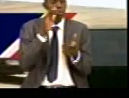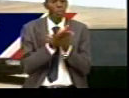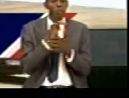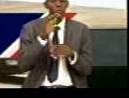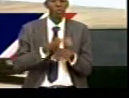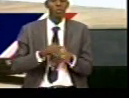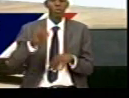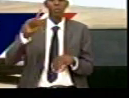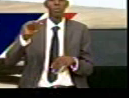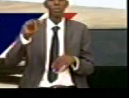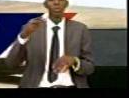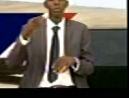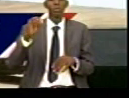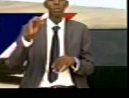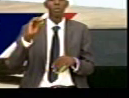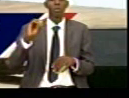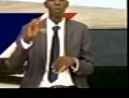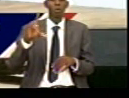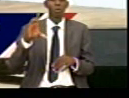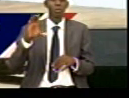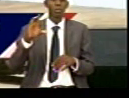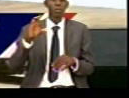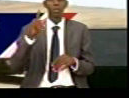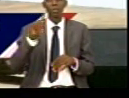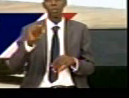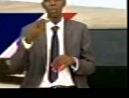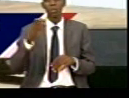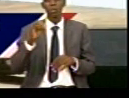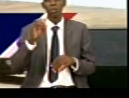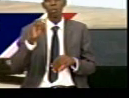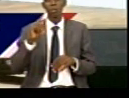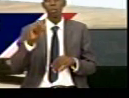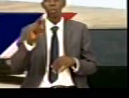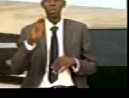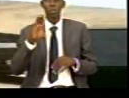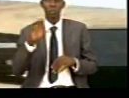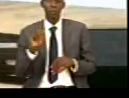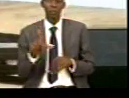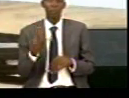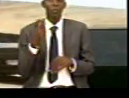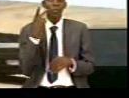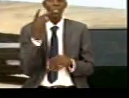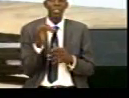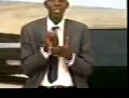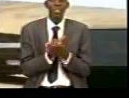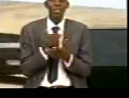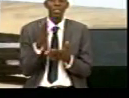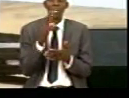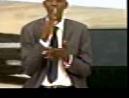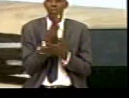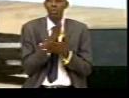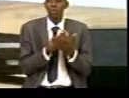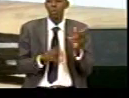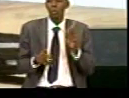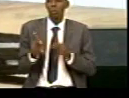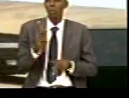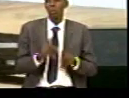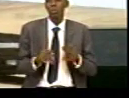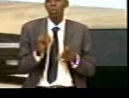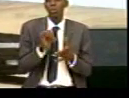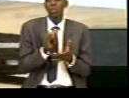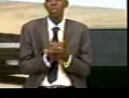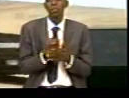of churches. They don't even believe the Bible, but they are church. But the Lord is not coming